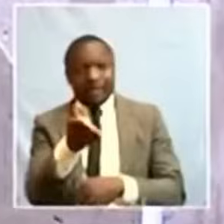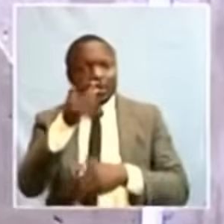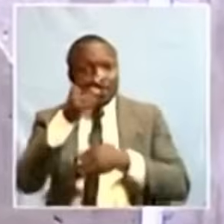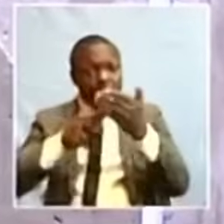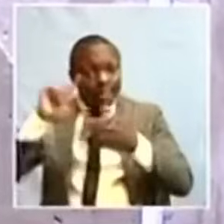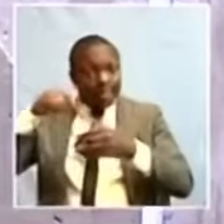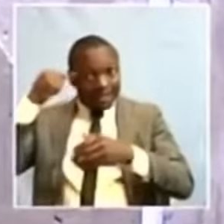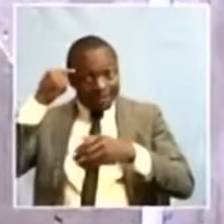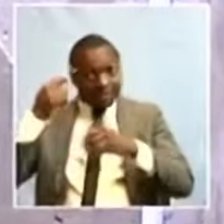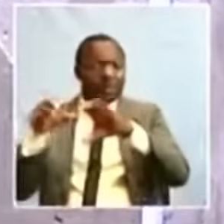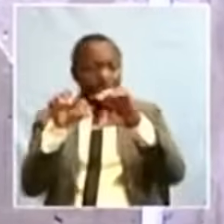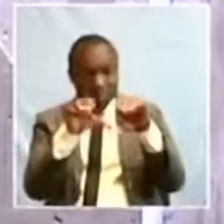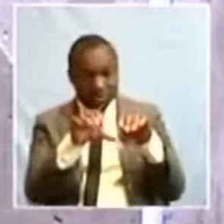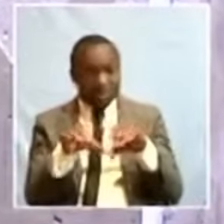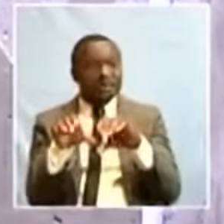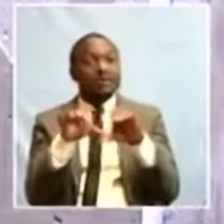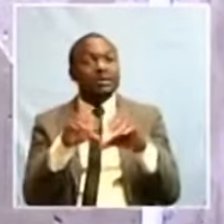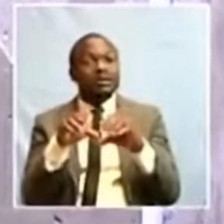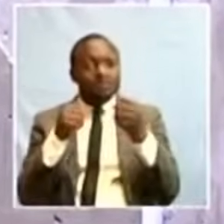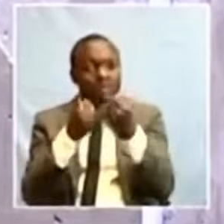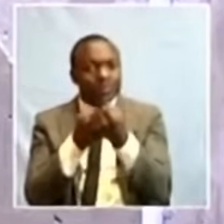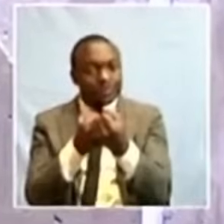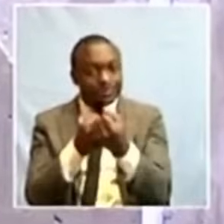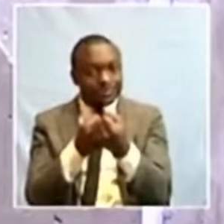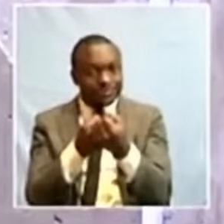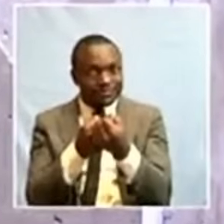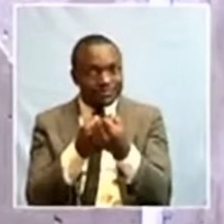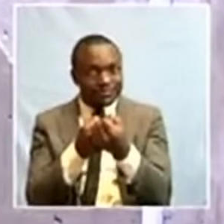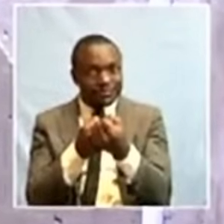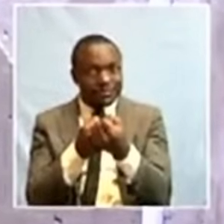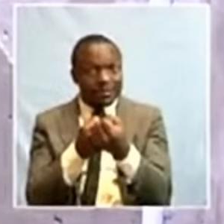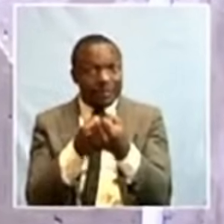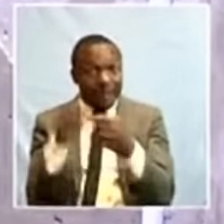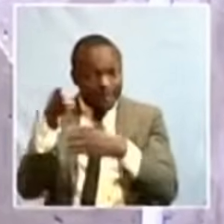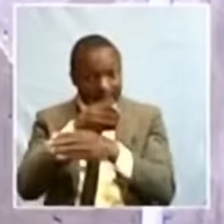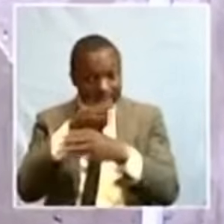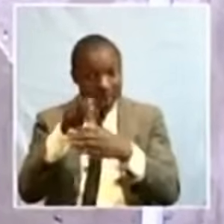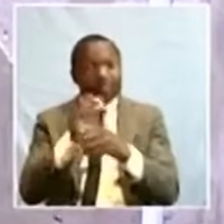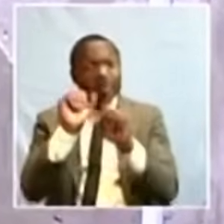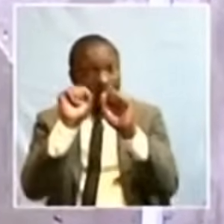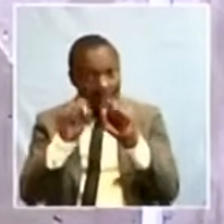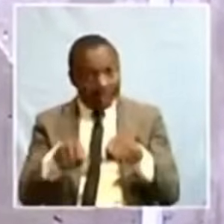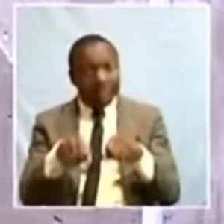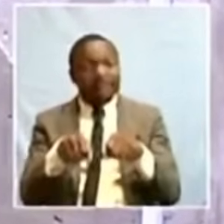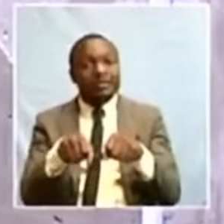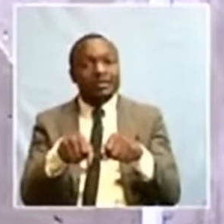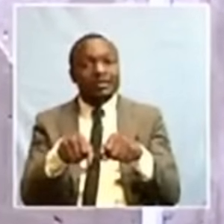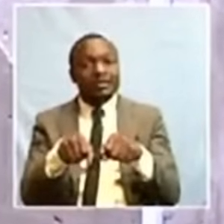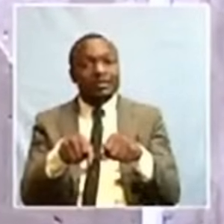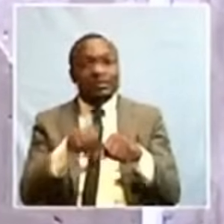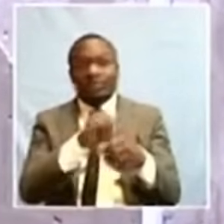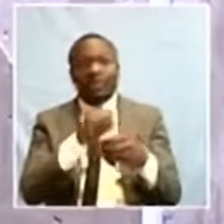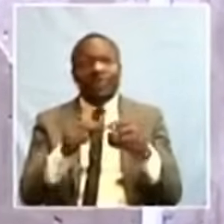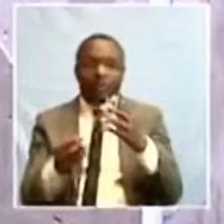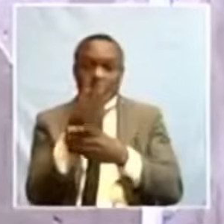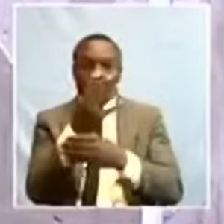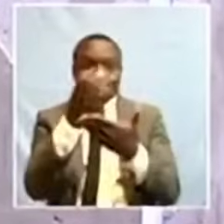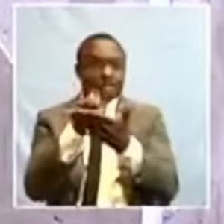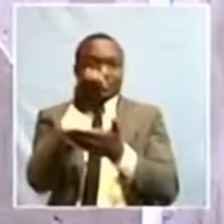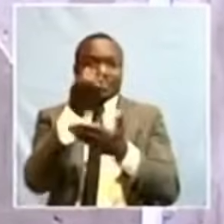is government doing to cushion businesses so that we rebound as an economy? I thank you.